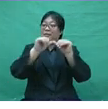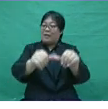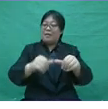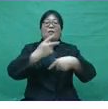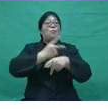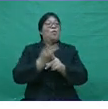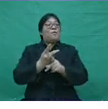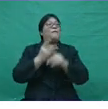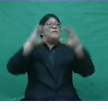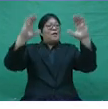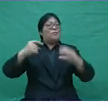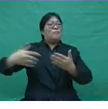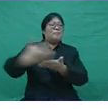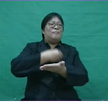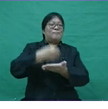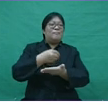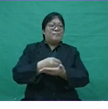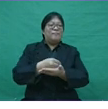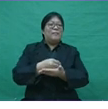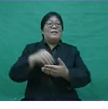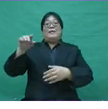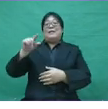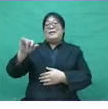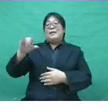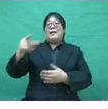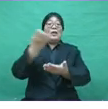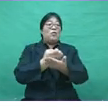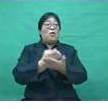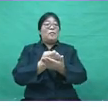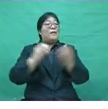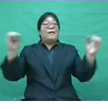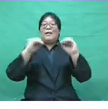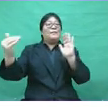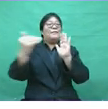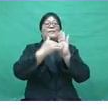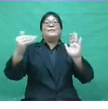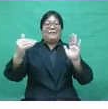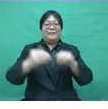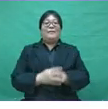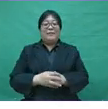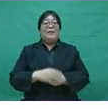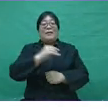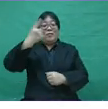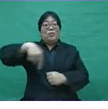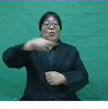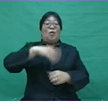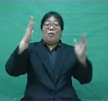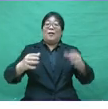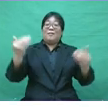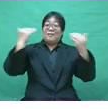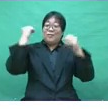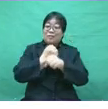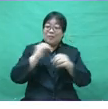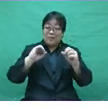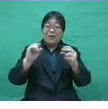productive means of earning a living in the gig economy with low barriers to entry for unemployed individuals and vulnerable